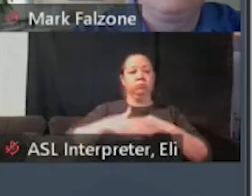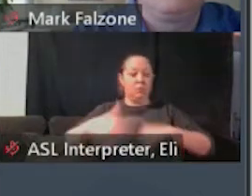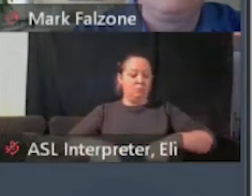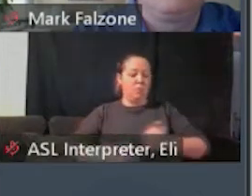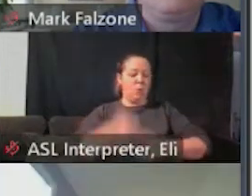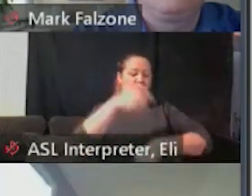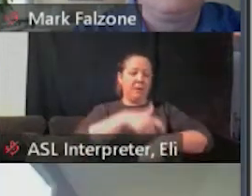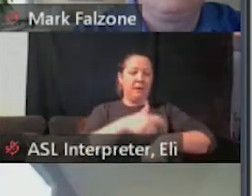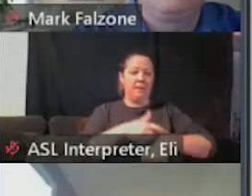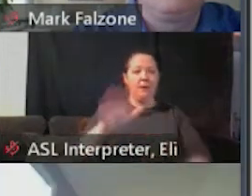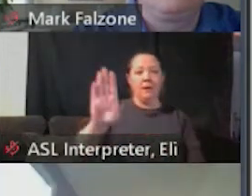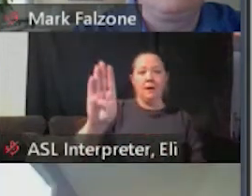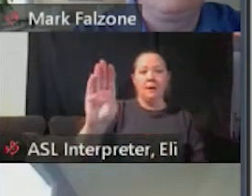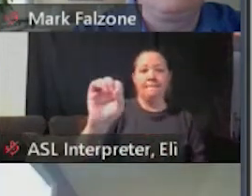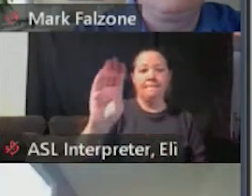Bobby Ray, are you on?